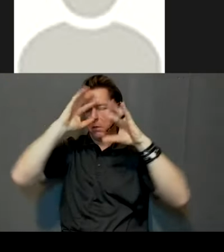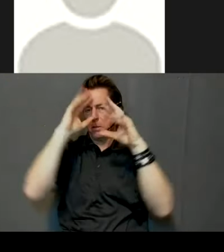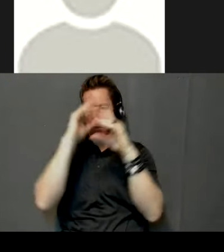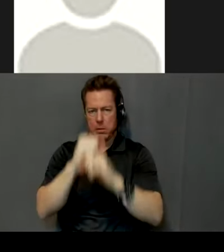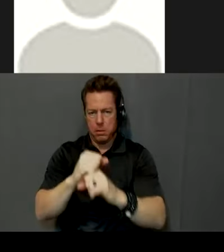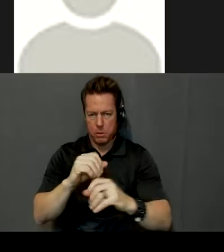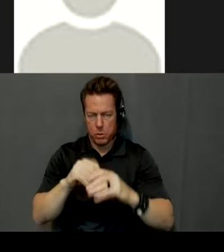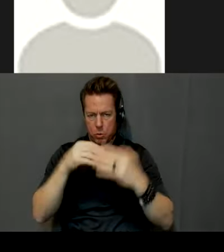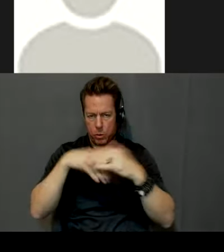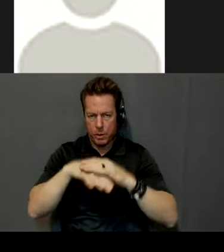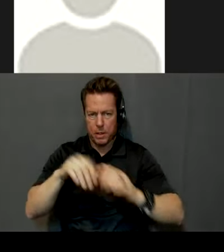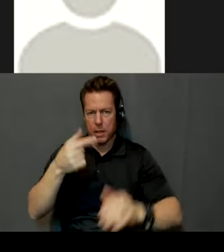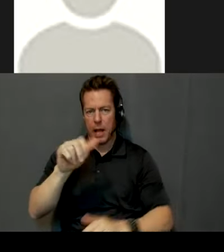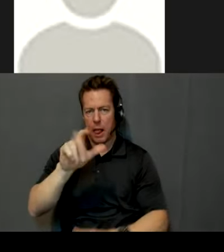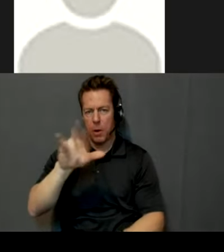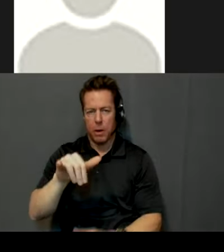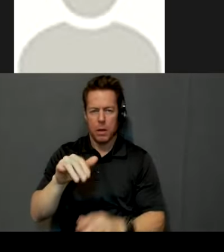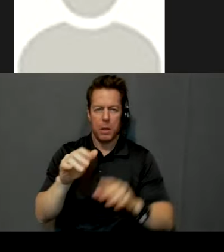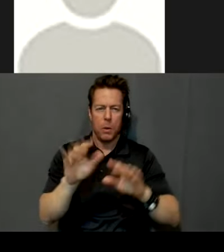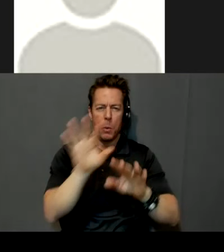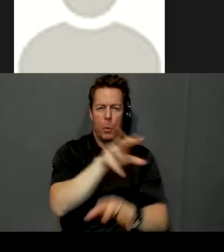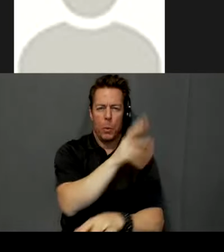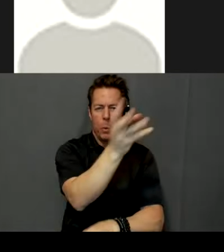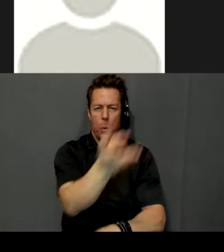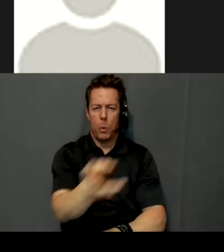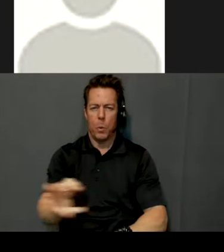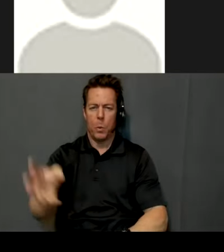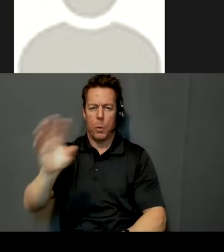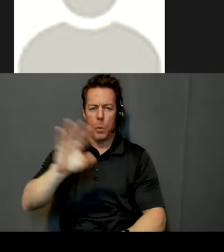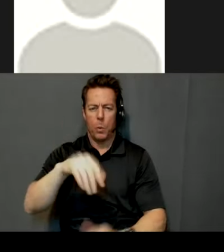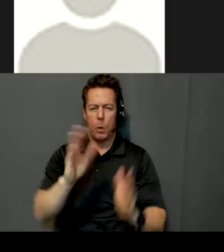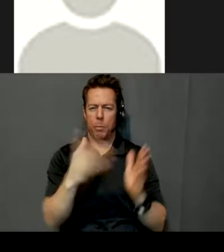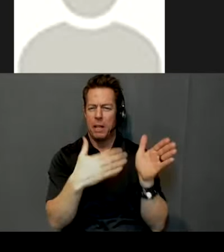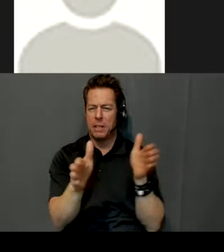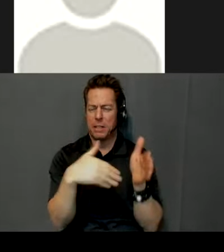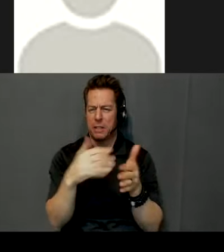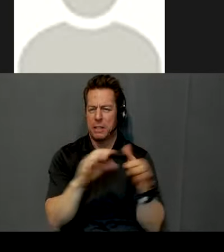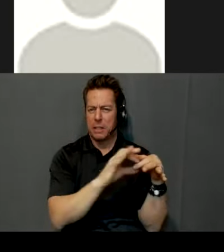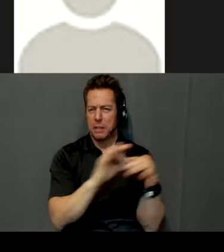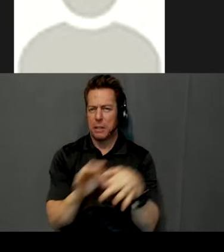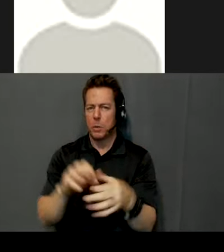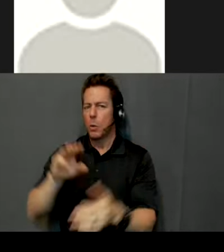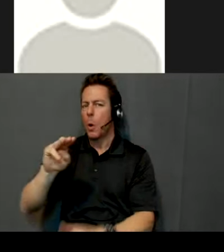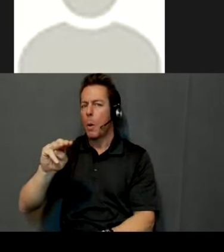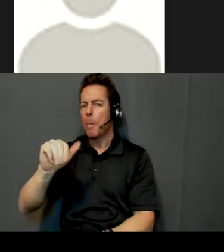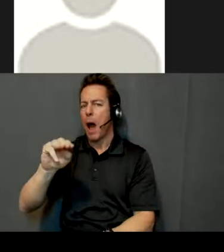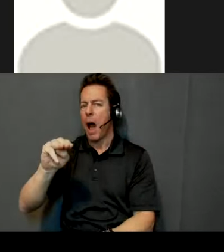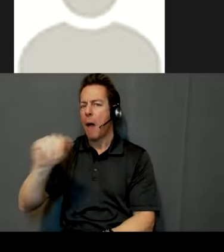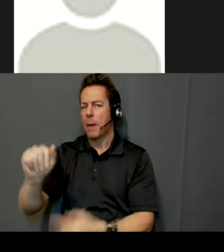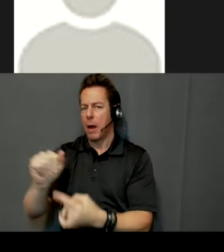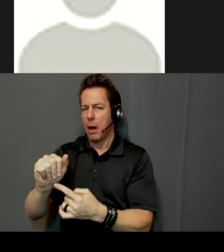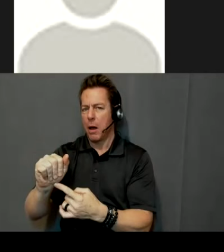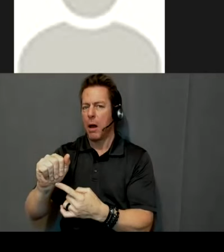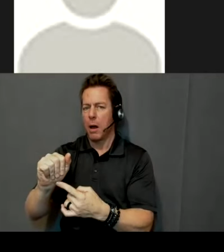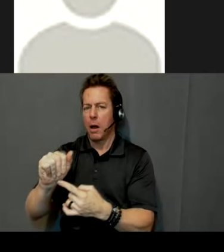gallery. There's a beautiful rhythm that is created by her washy paint application. And similarly to Mama Anderson, those areas are